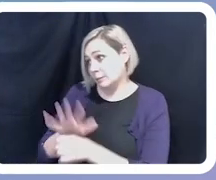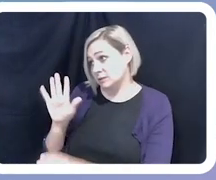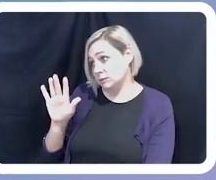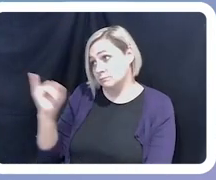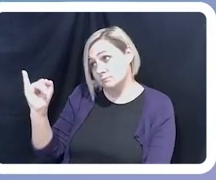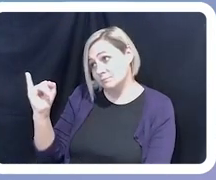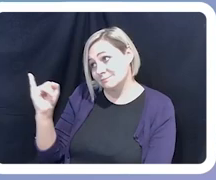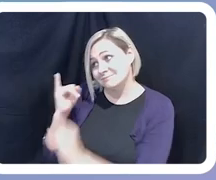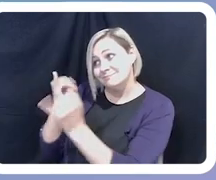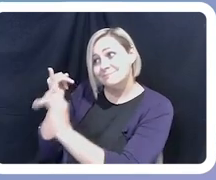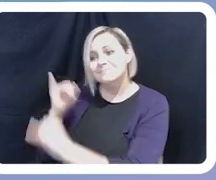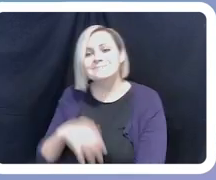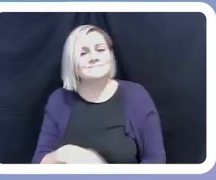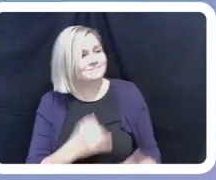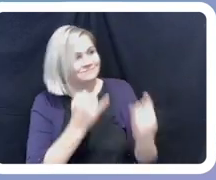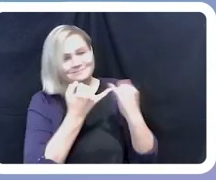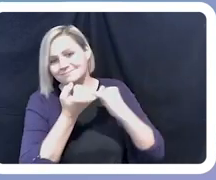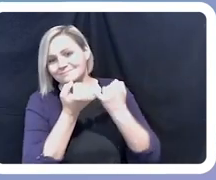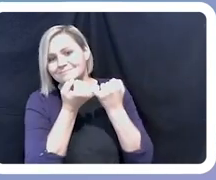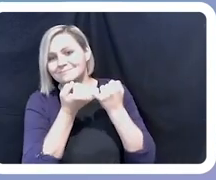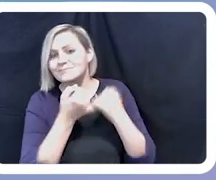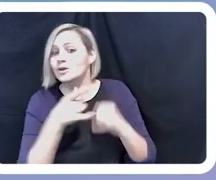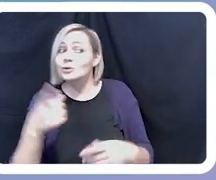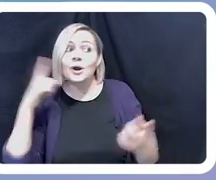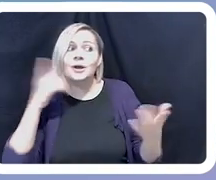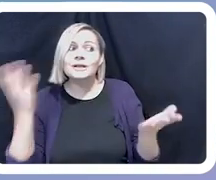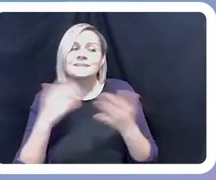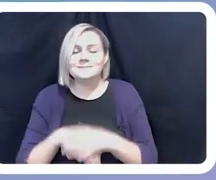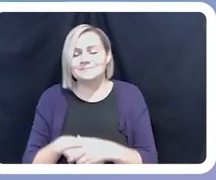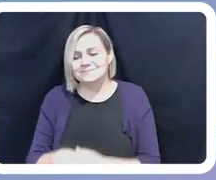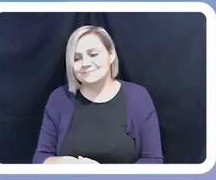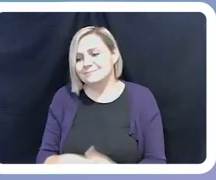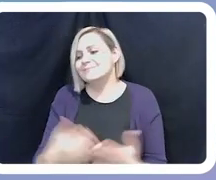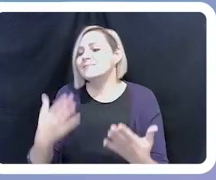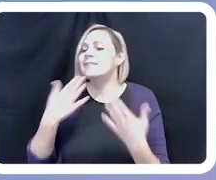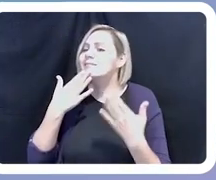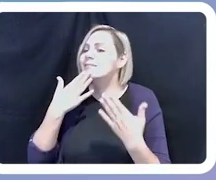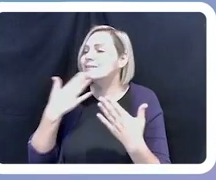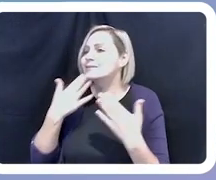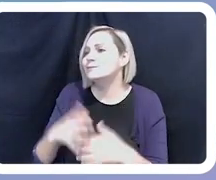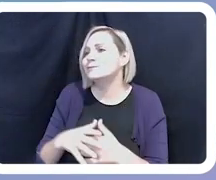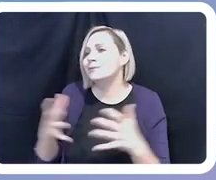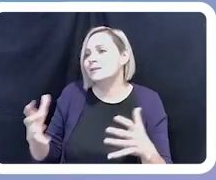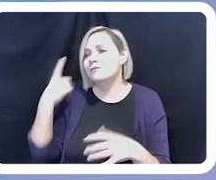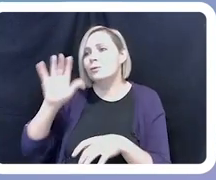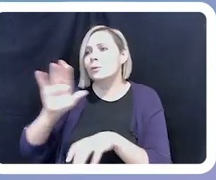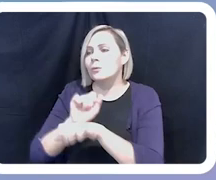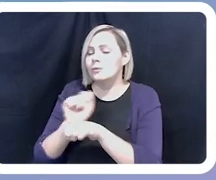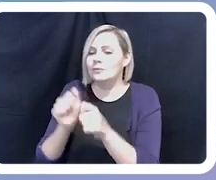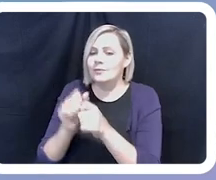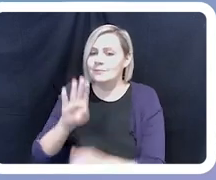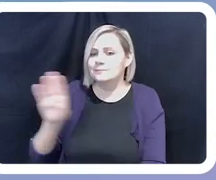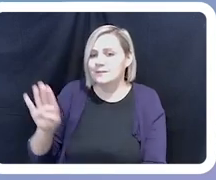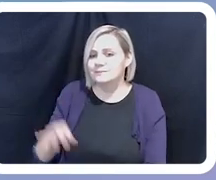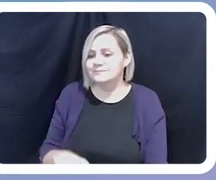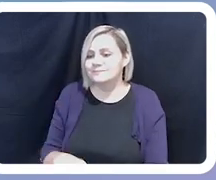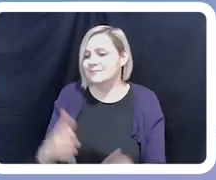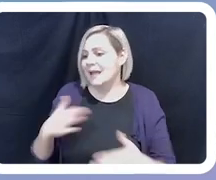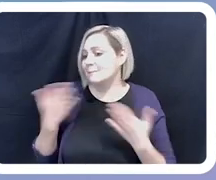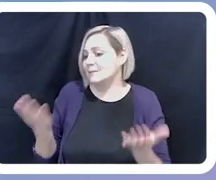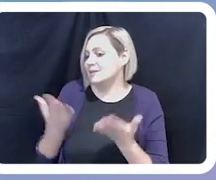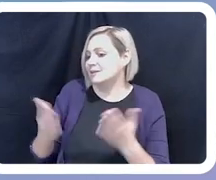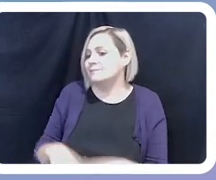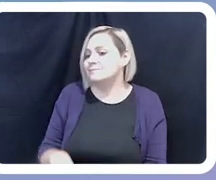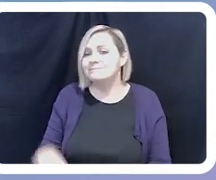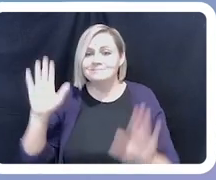Pinky promise. Oh, pinky promise. Okay, that's it. You heard it right here. Love you, Kaylee. Thank you for your work with Best Buddies. So good to have